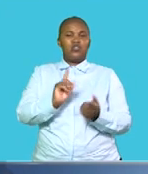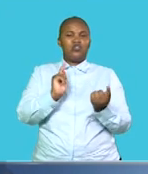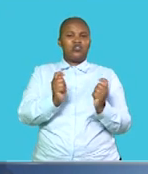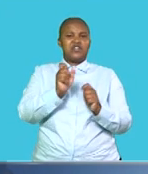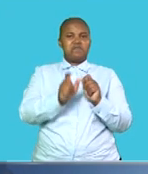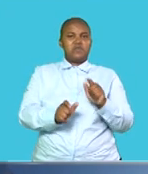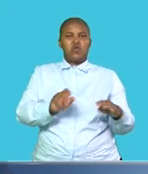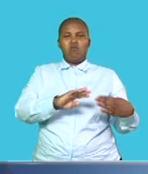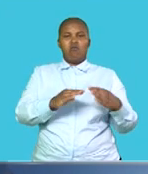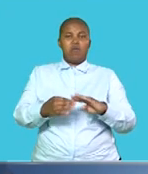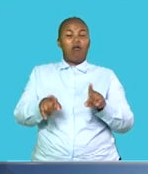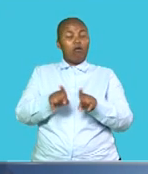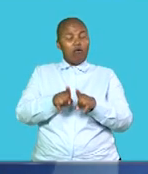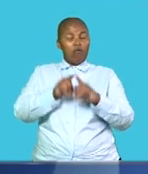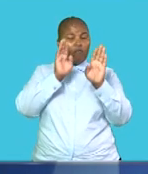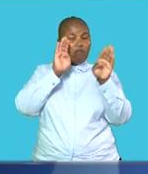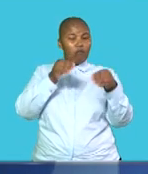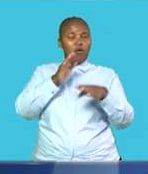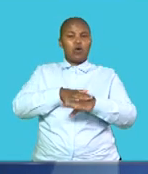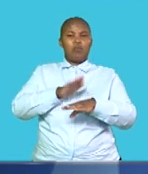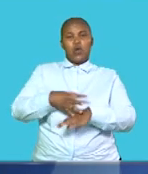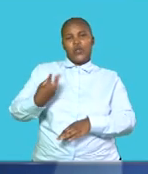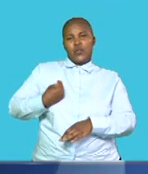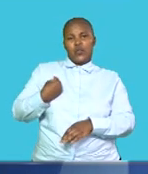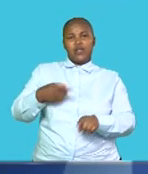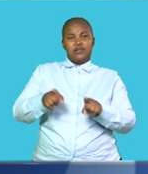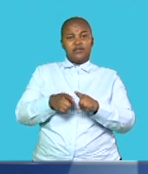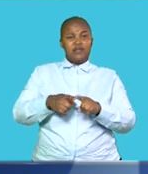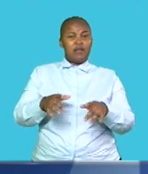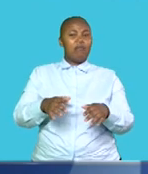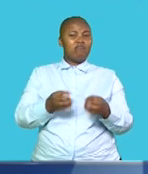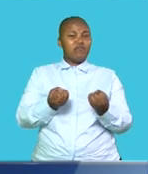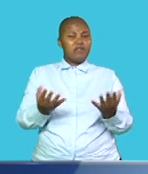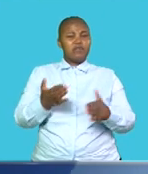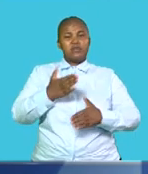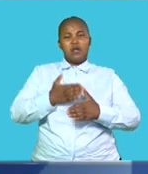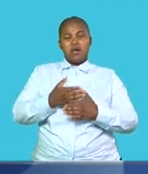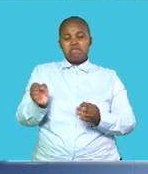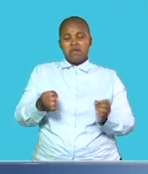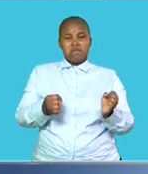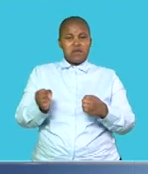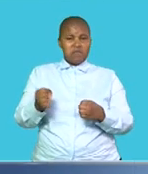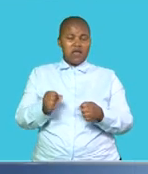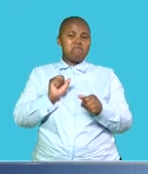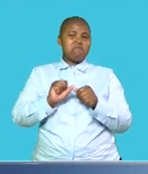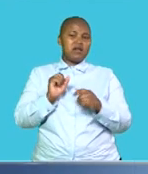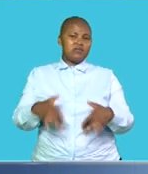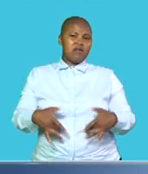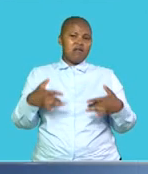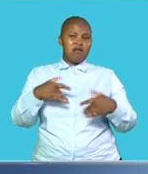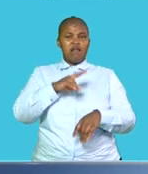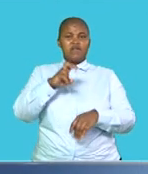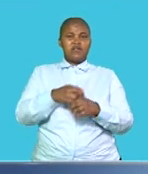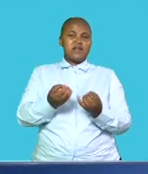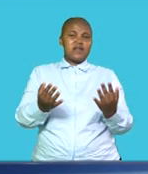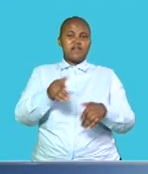baagi gagologolo batšha, metheo ya malapa, tlholego ya mesebetsi mmogo le bophelo bo botle go tlhwaeng ntlha tse